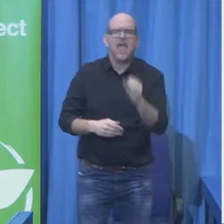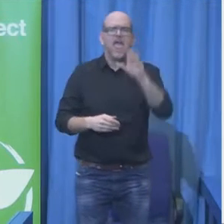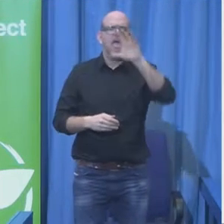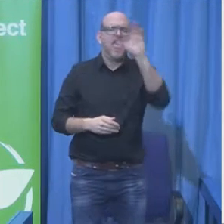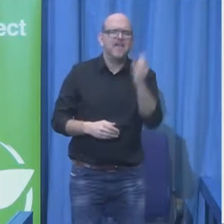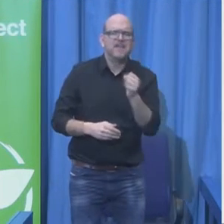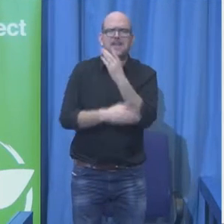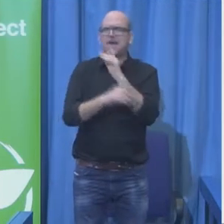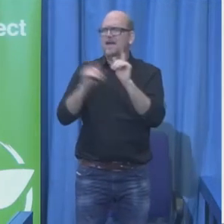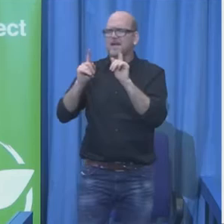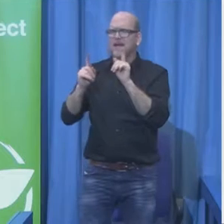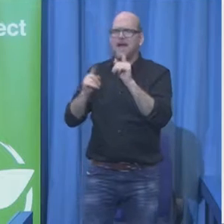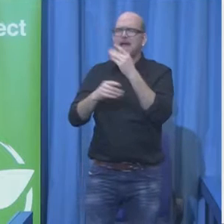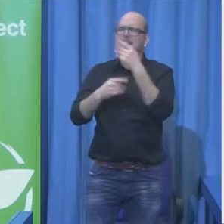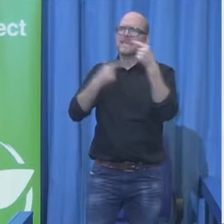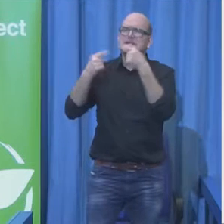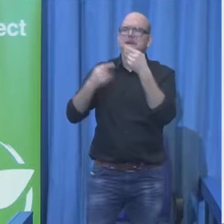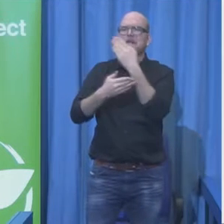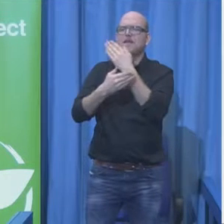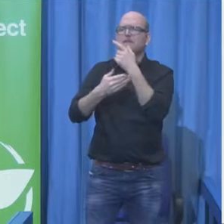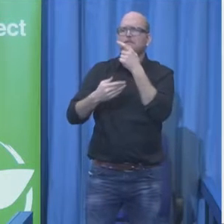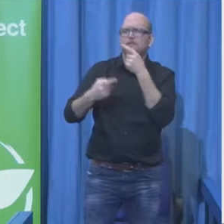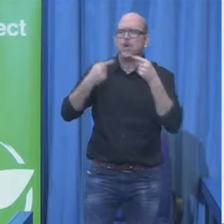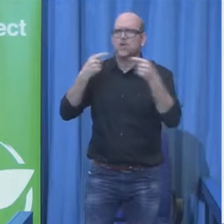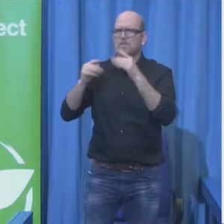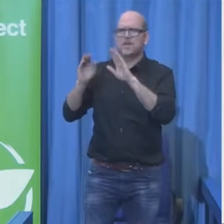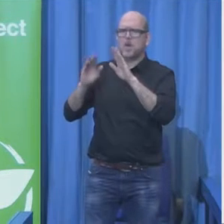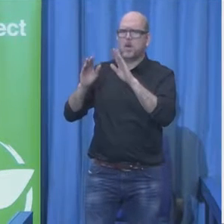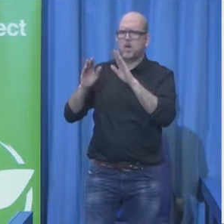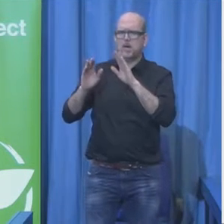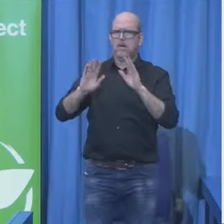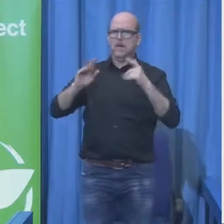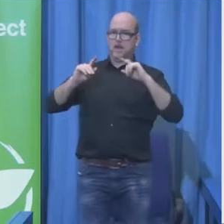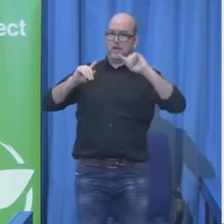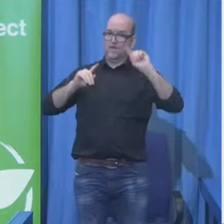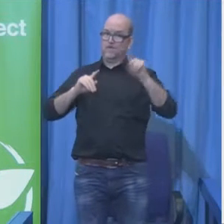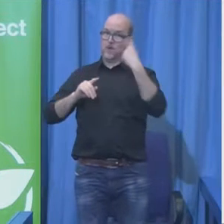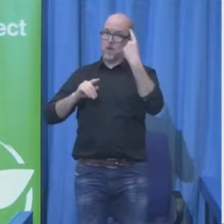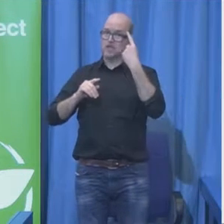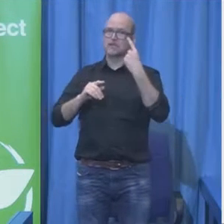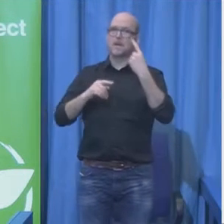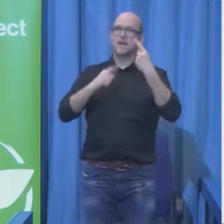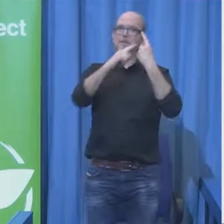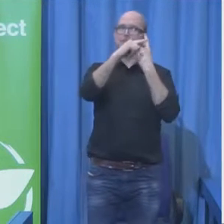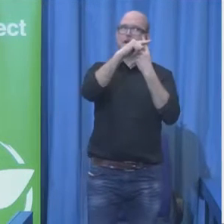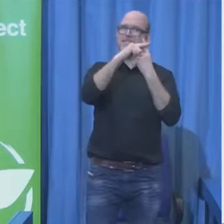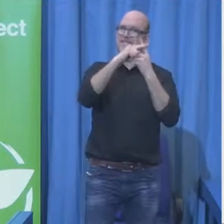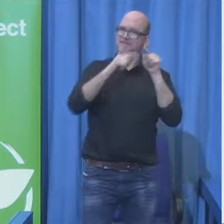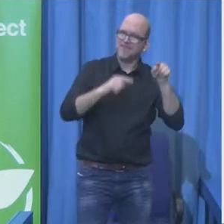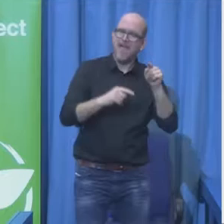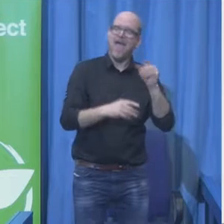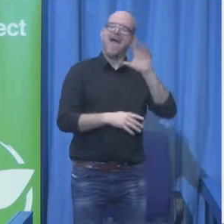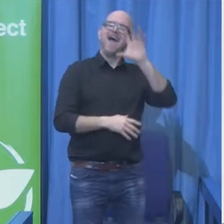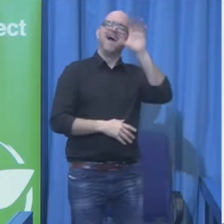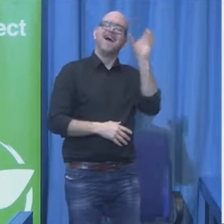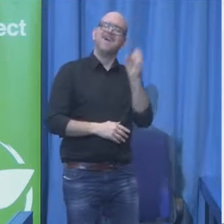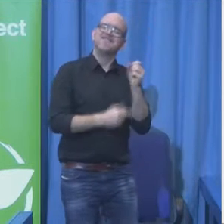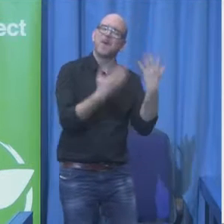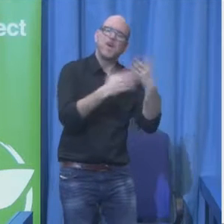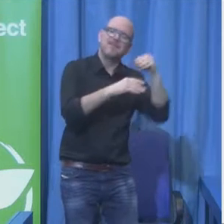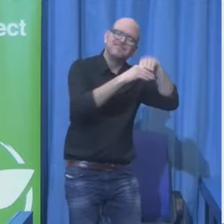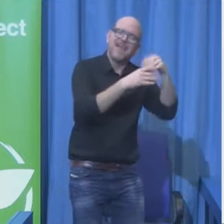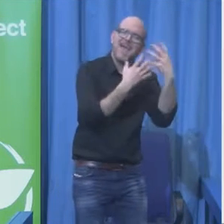But let me start with some positives about Africa. Africa, as you know, is a very large continent, consists